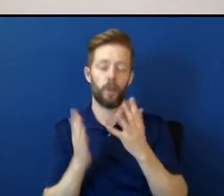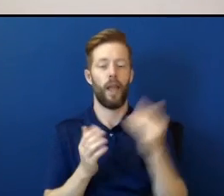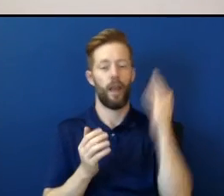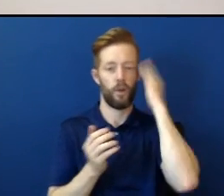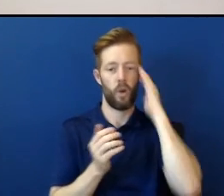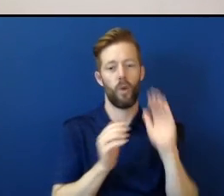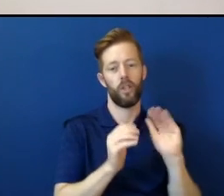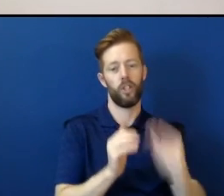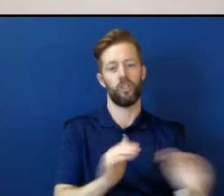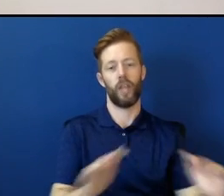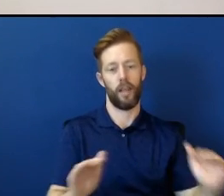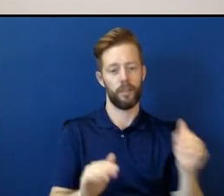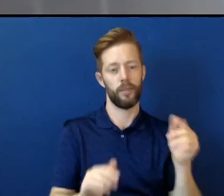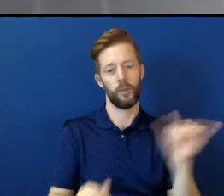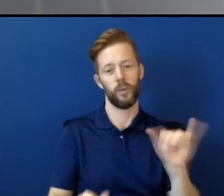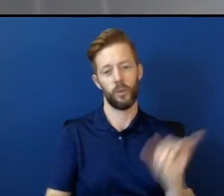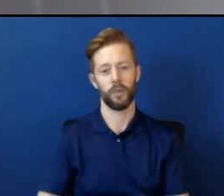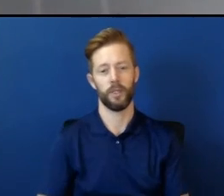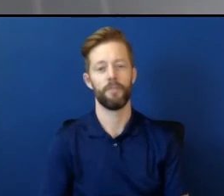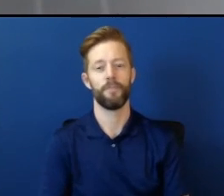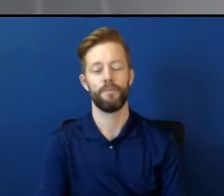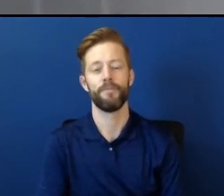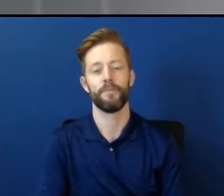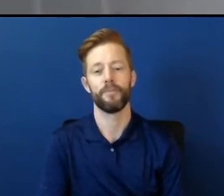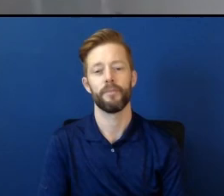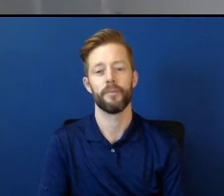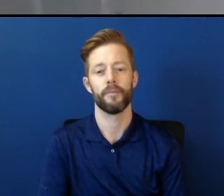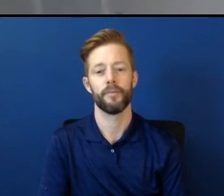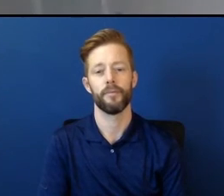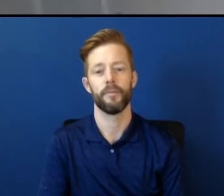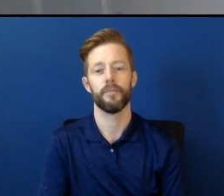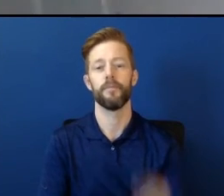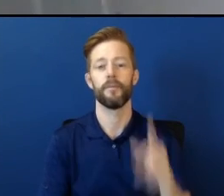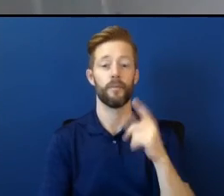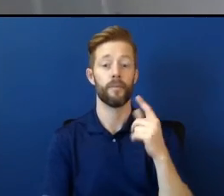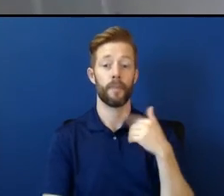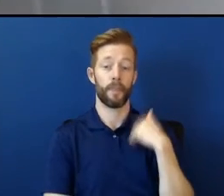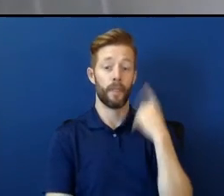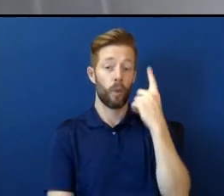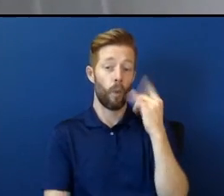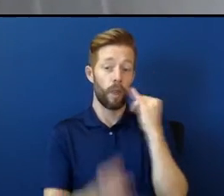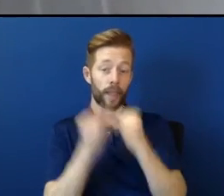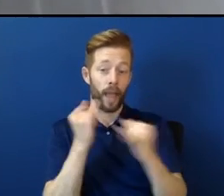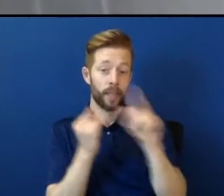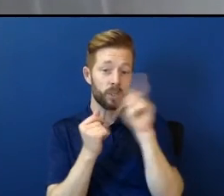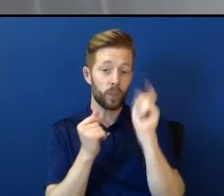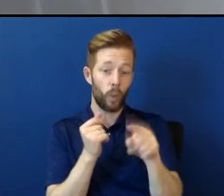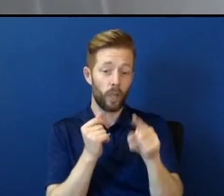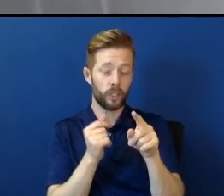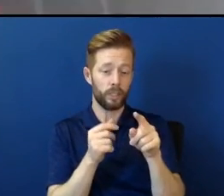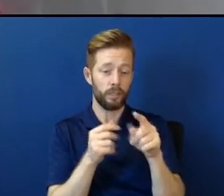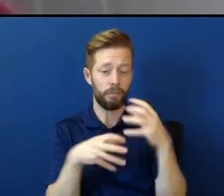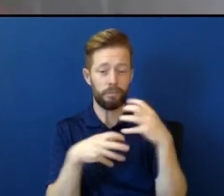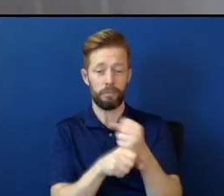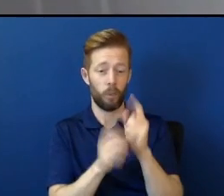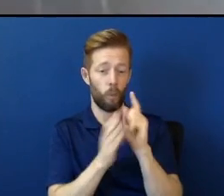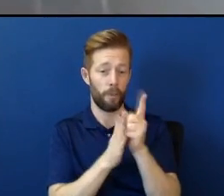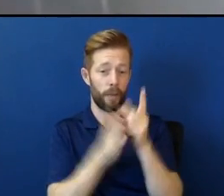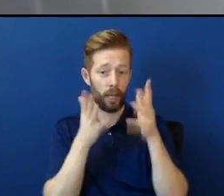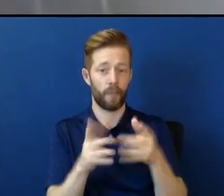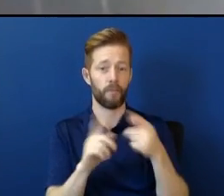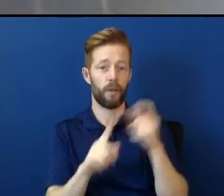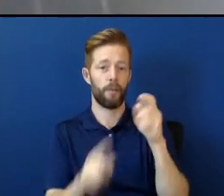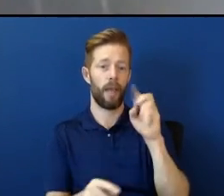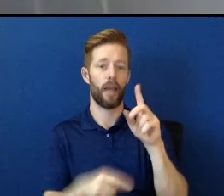well as knowing the child. I agree. And it looks like we have one last question to squeeze in here in the last minute or so from